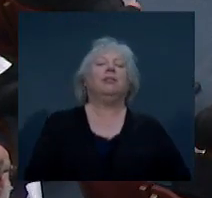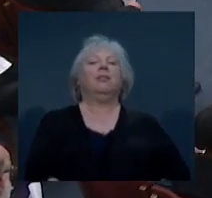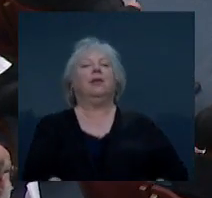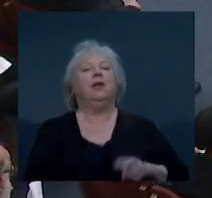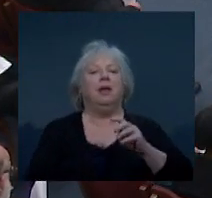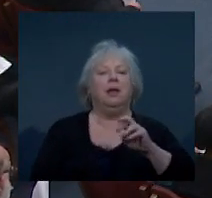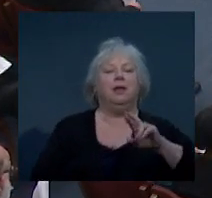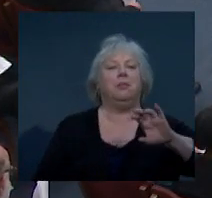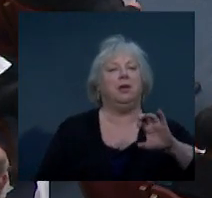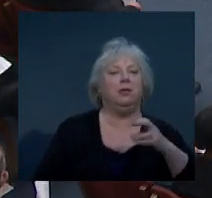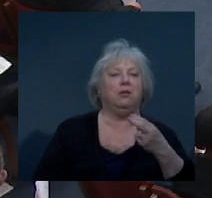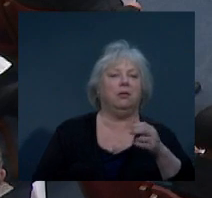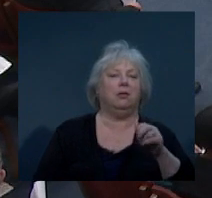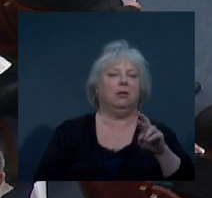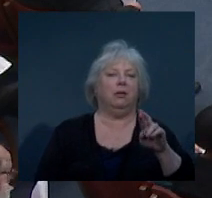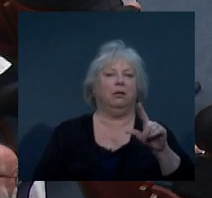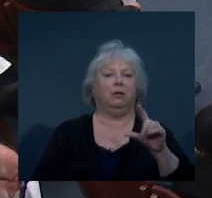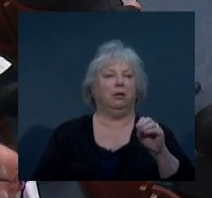Mr. Charles Bell.